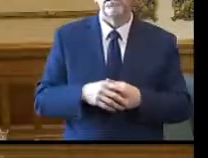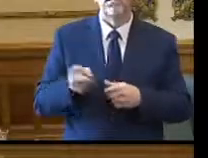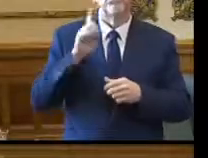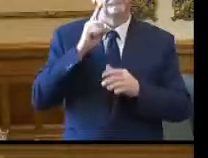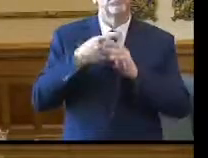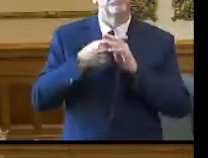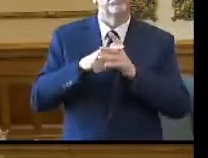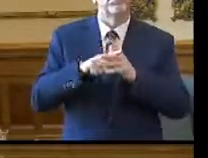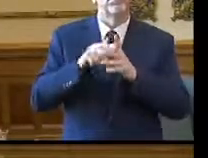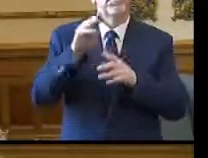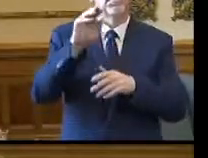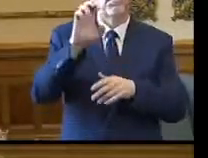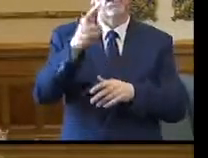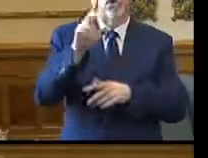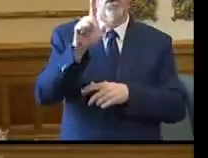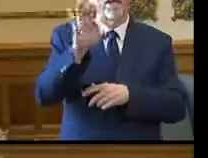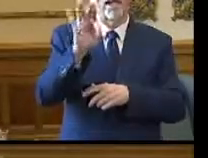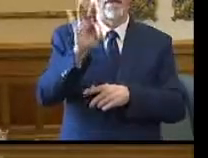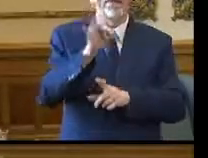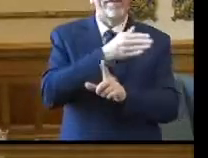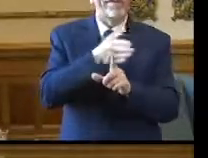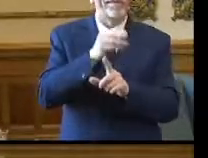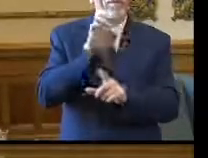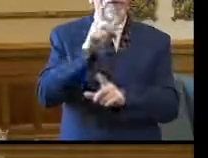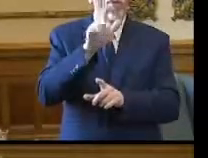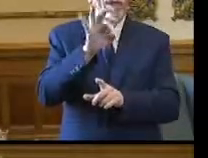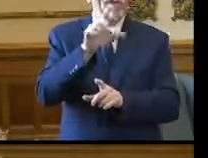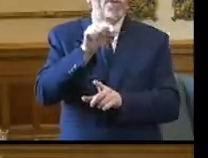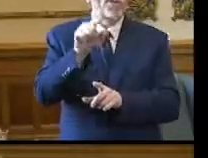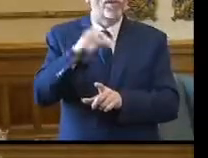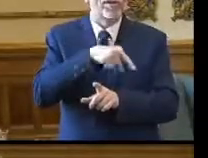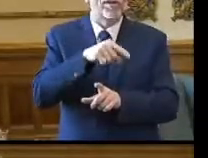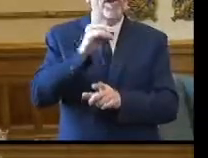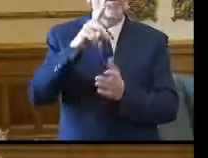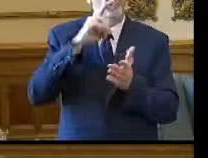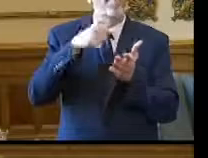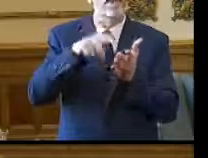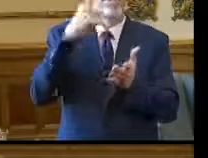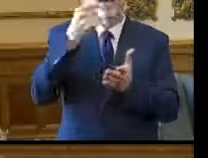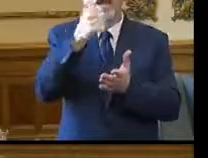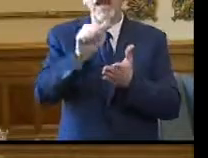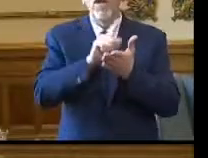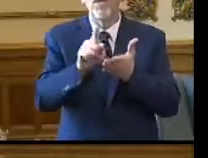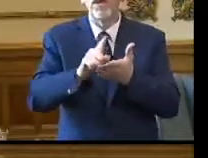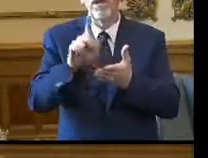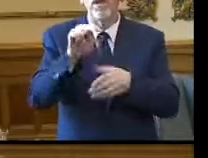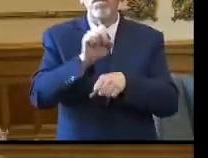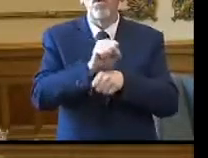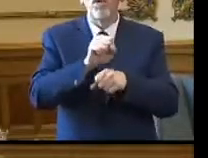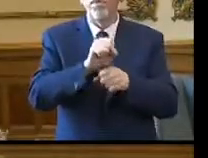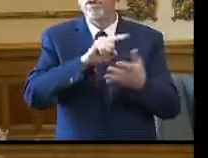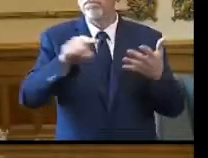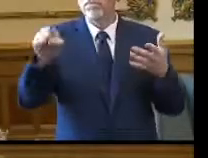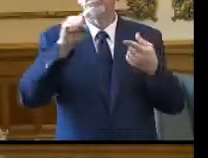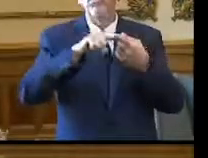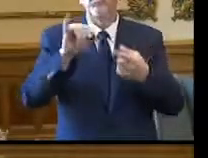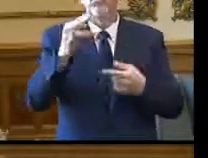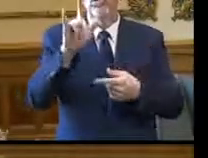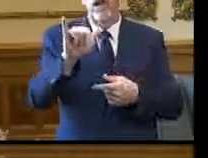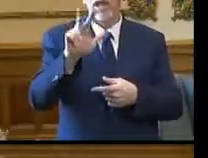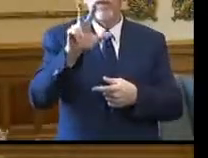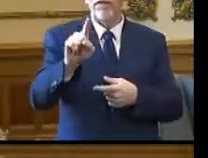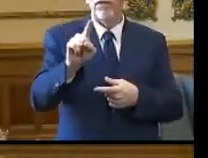effective as of March 29th, 2020, and payable for any week of unemployment through July